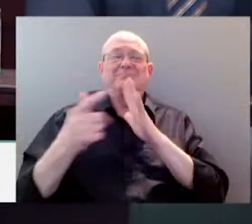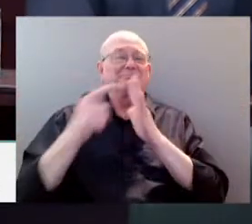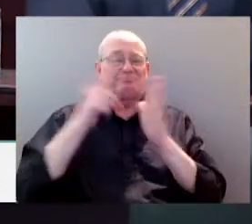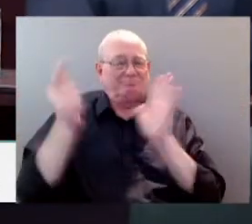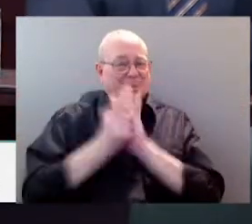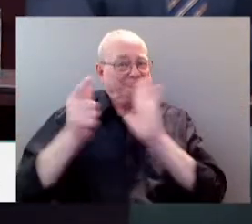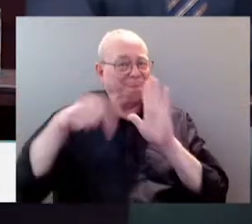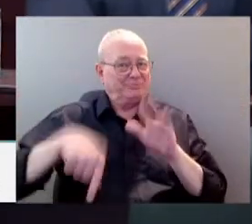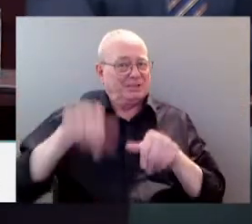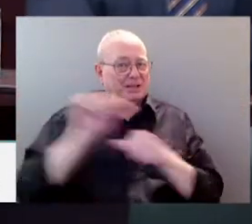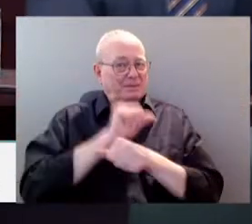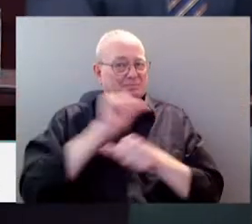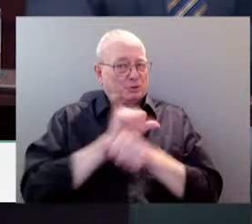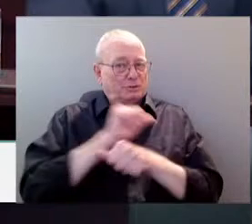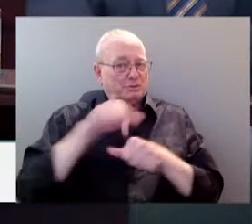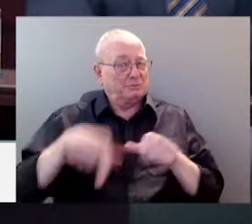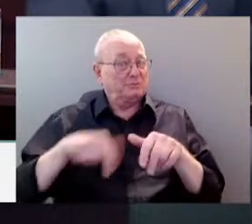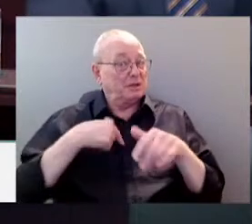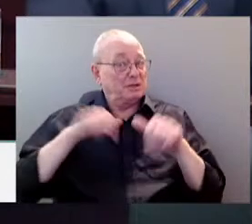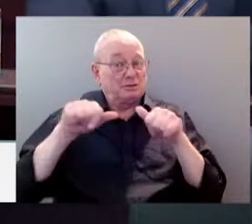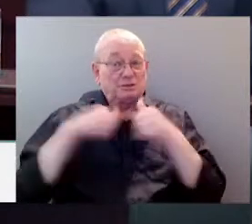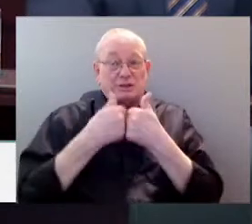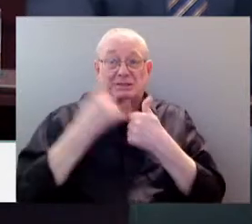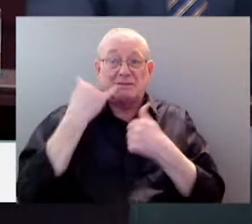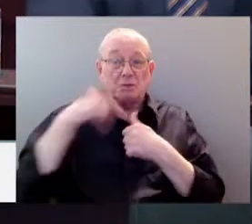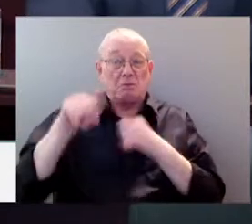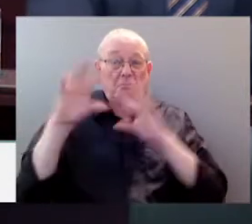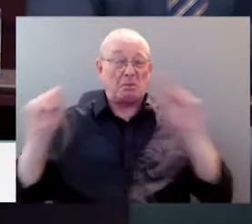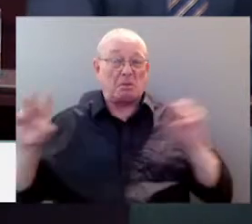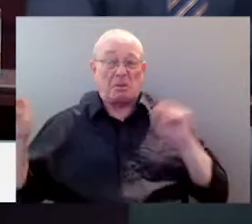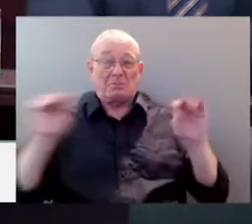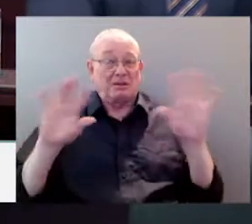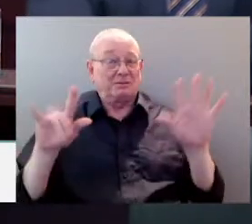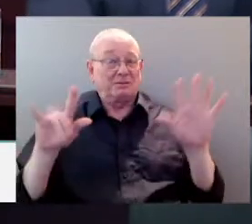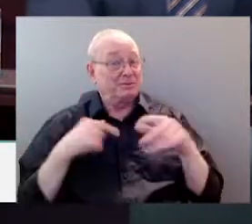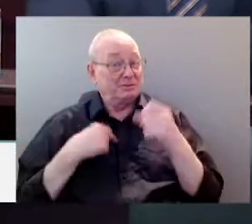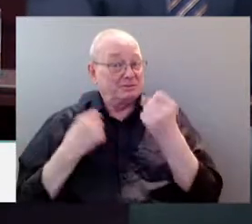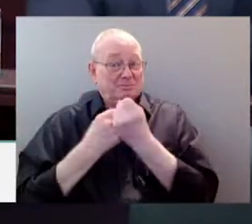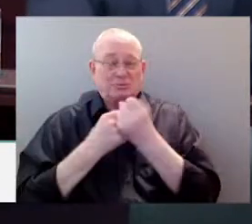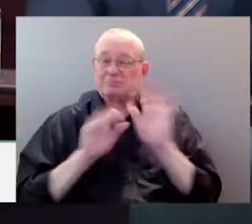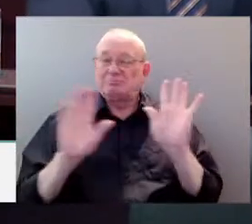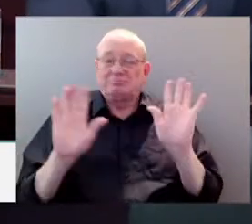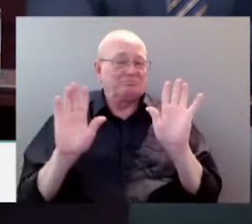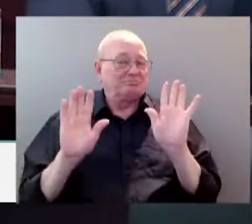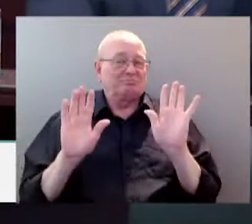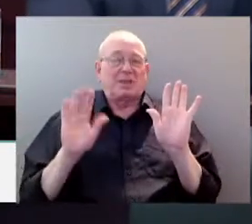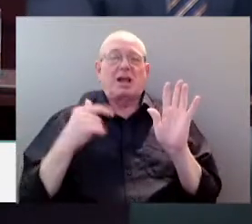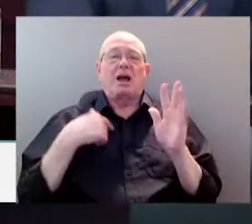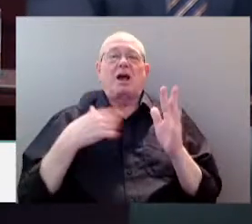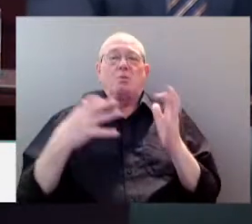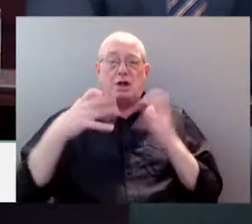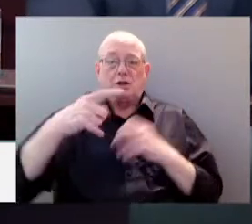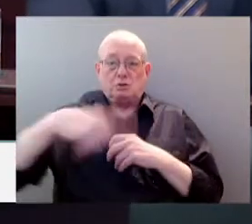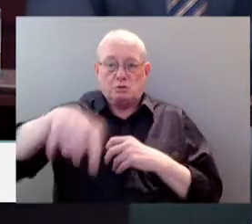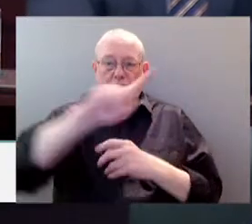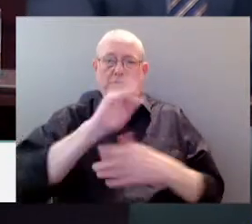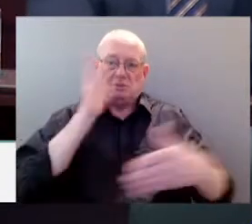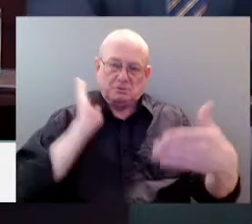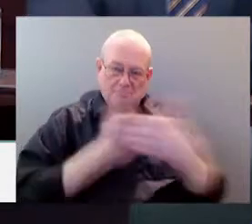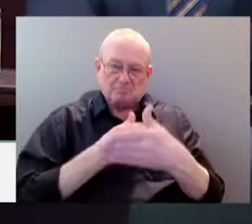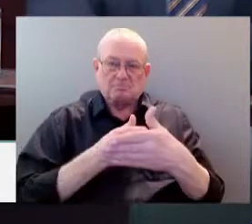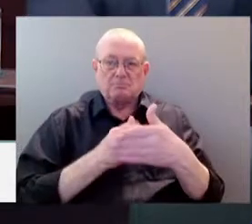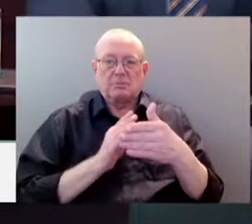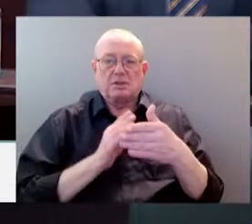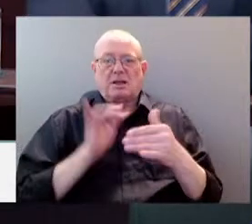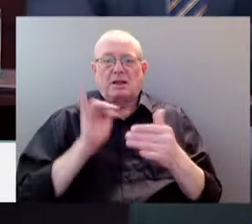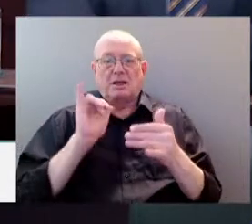members opposite instead of chirping to support us and condemning safe Supply in Alberta and like to see a position from the NDP opposing dollars for